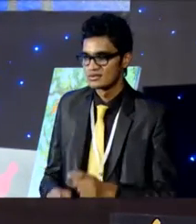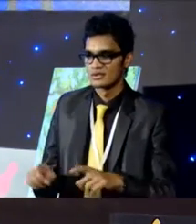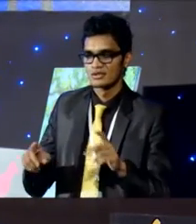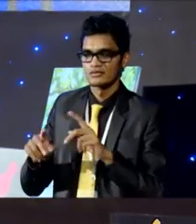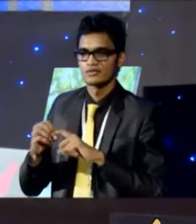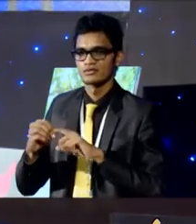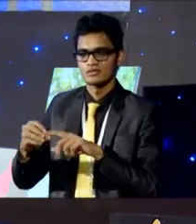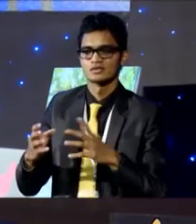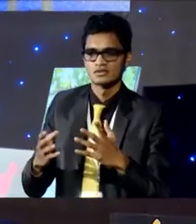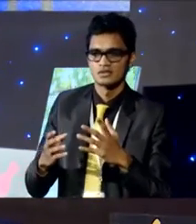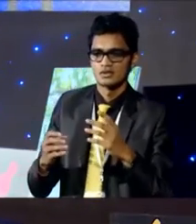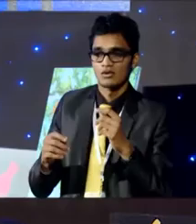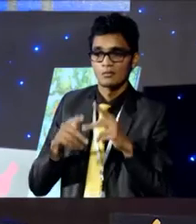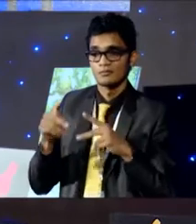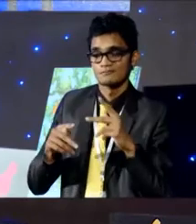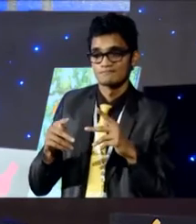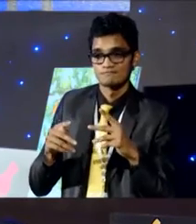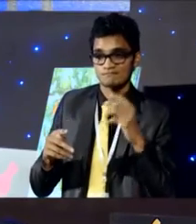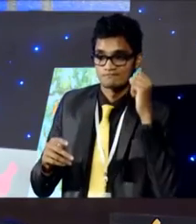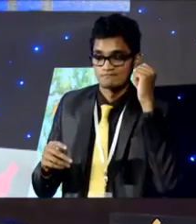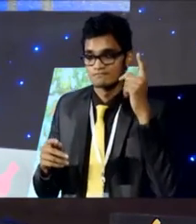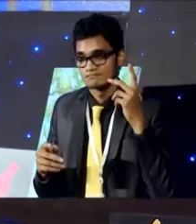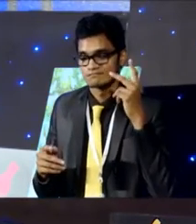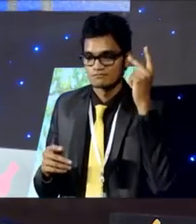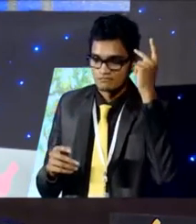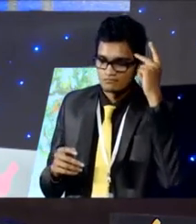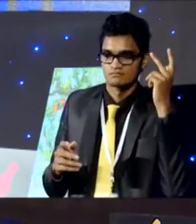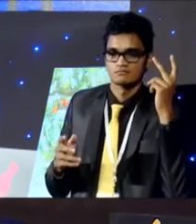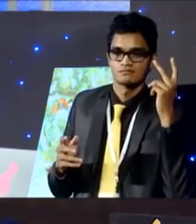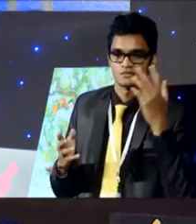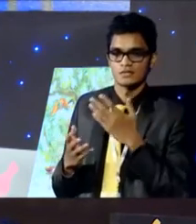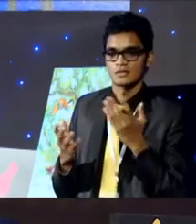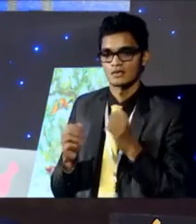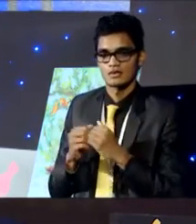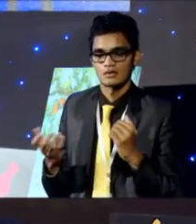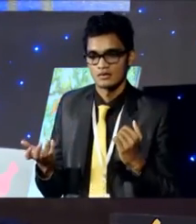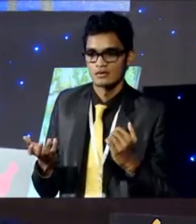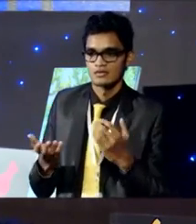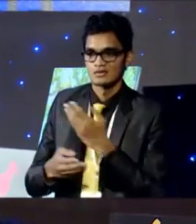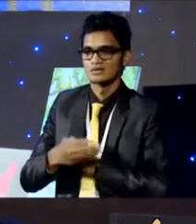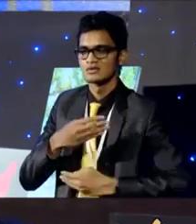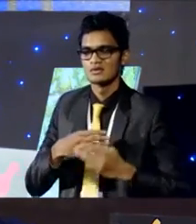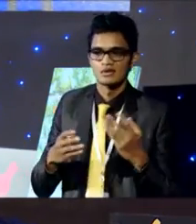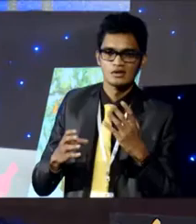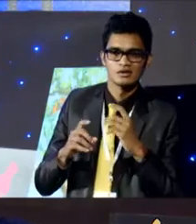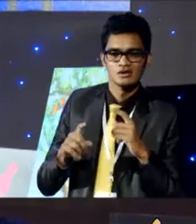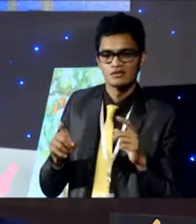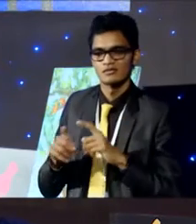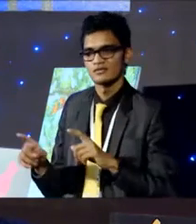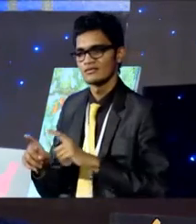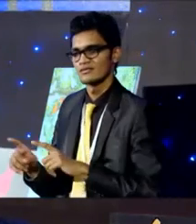regarding the public awareness. I think we're all an ambassador from the disability communities or from the